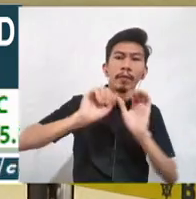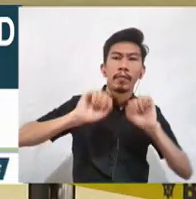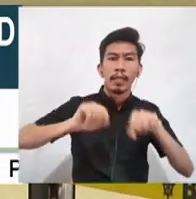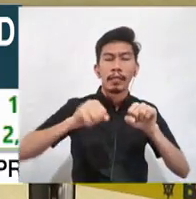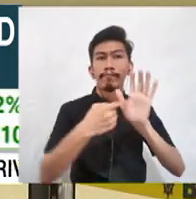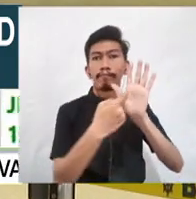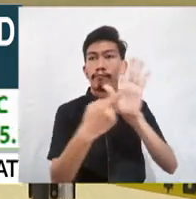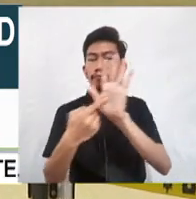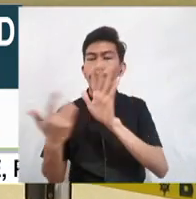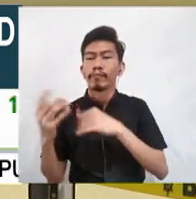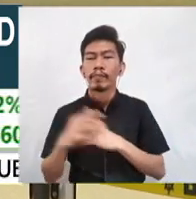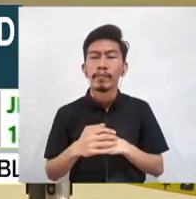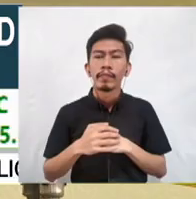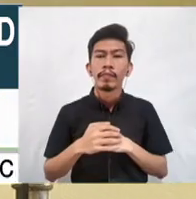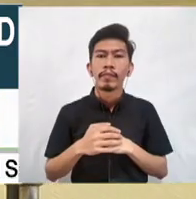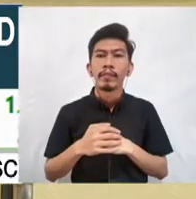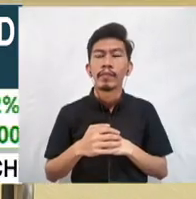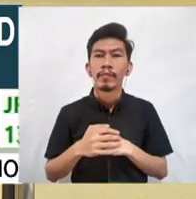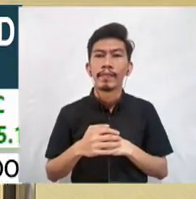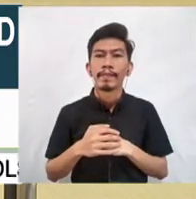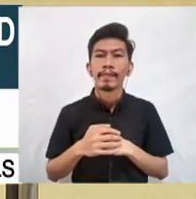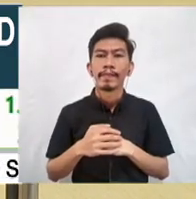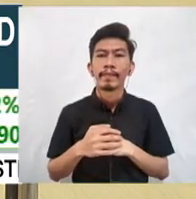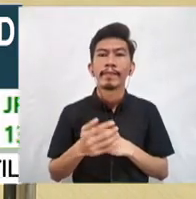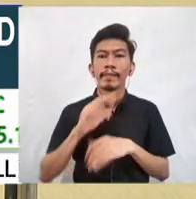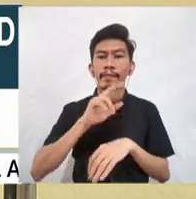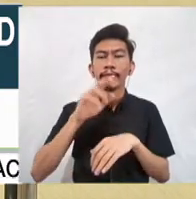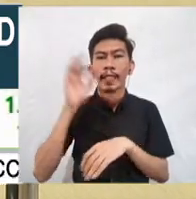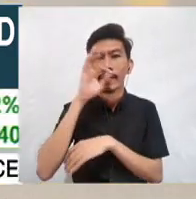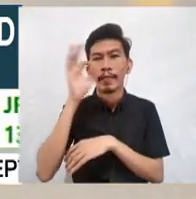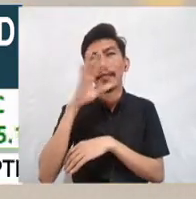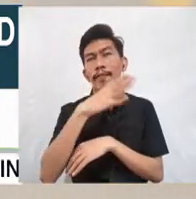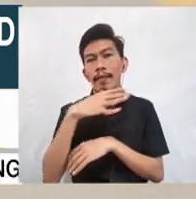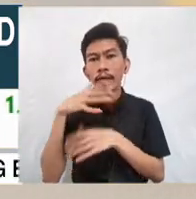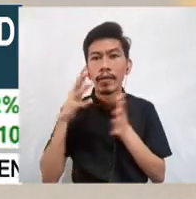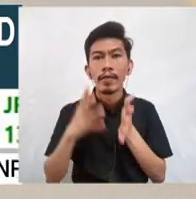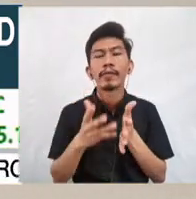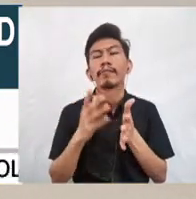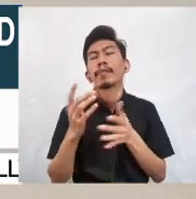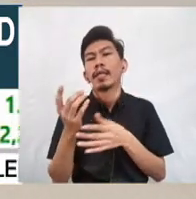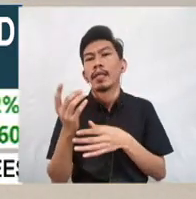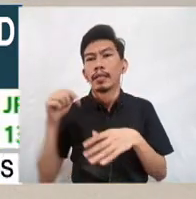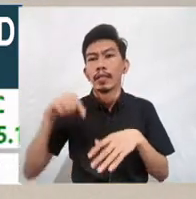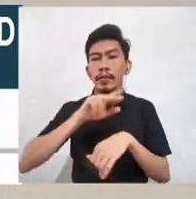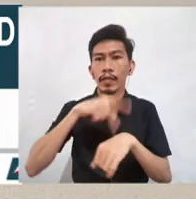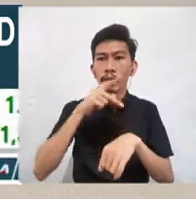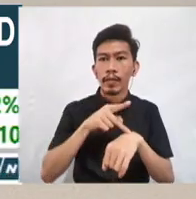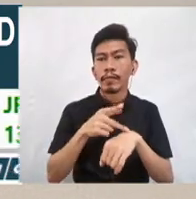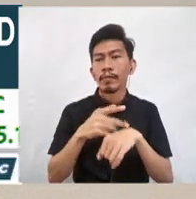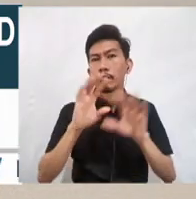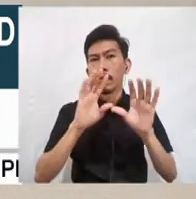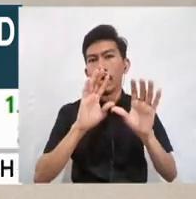locators, mm-hmm. our exporters. So the Filipino farmers, the domestic enterprises, and every Filipino who wants